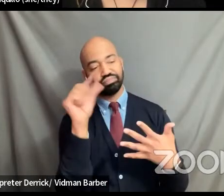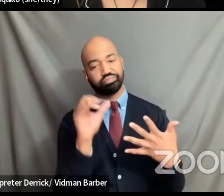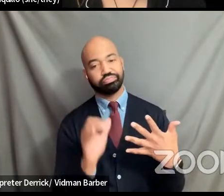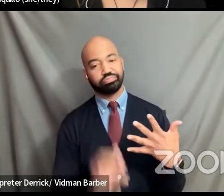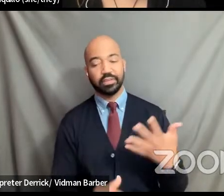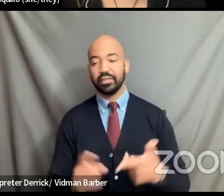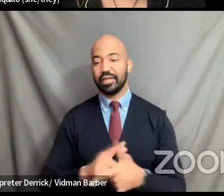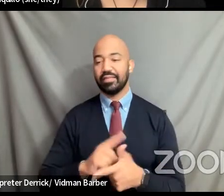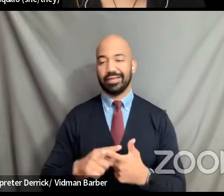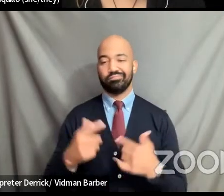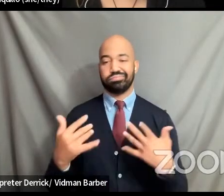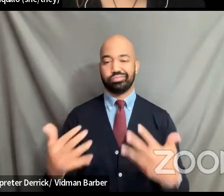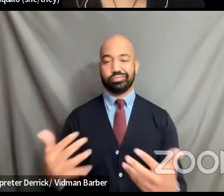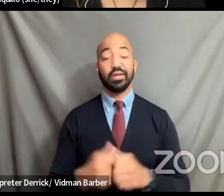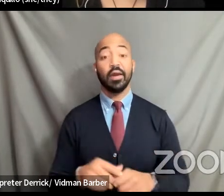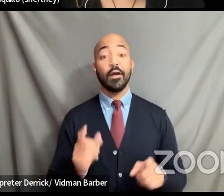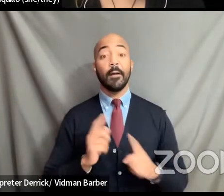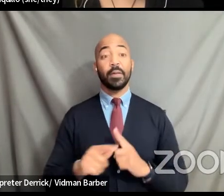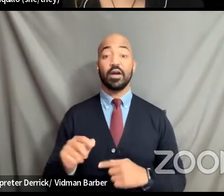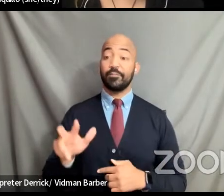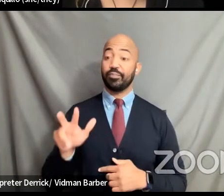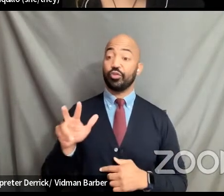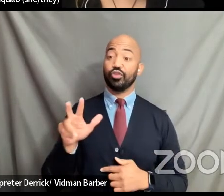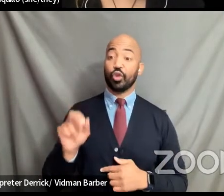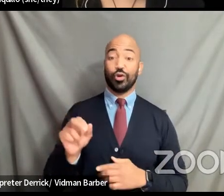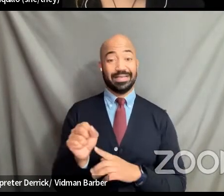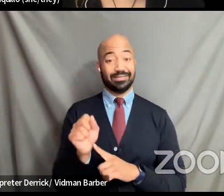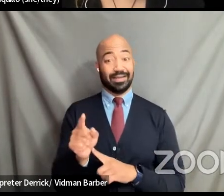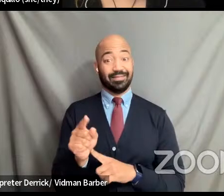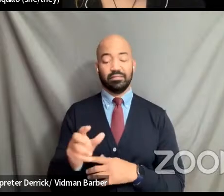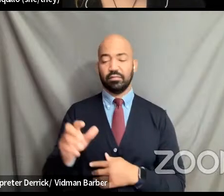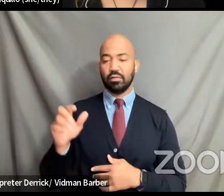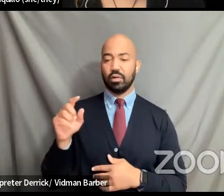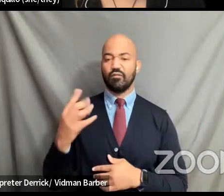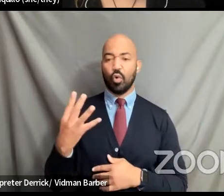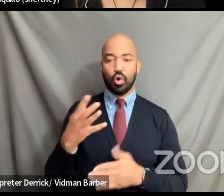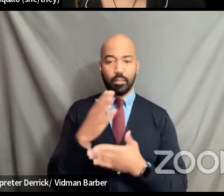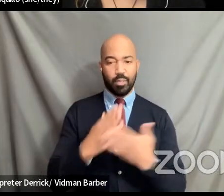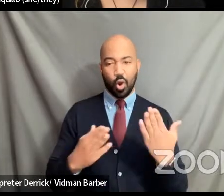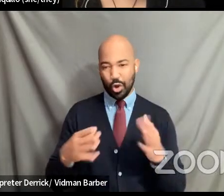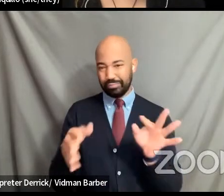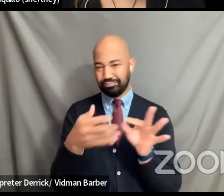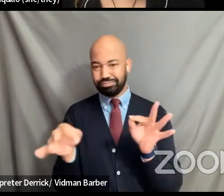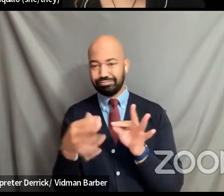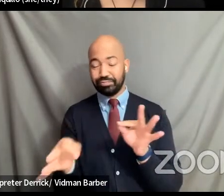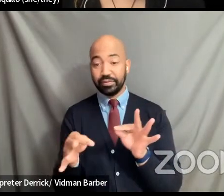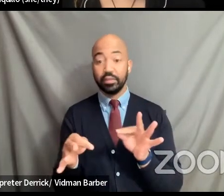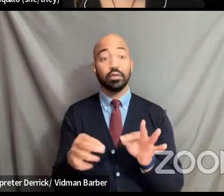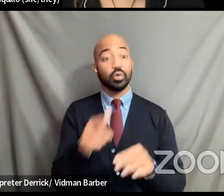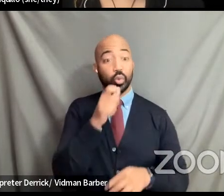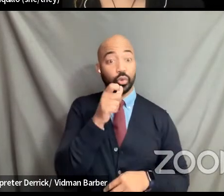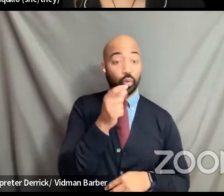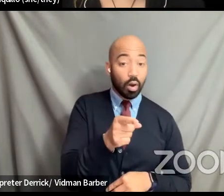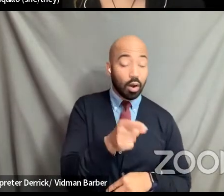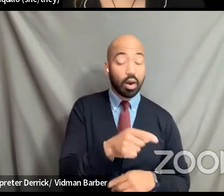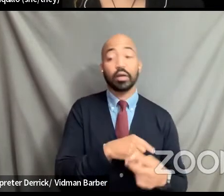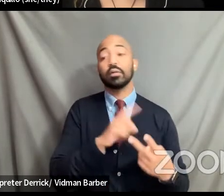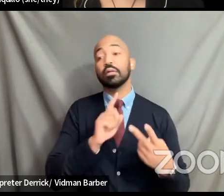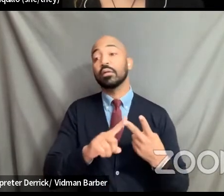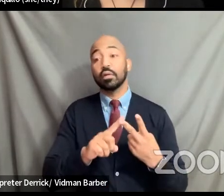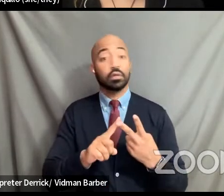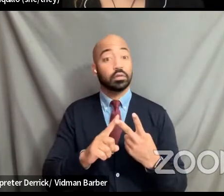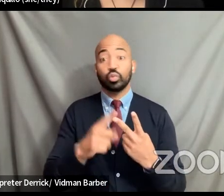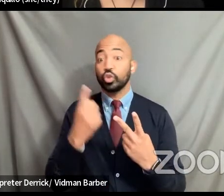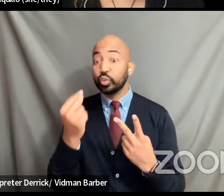that 30-second, 4-part pitch, introducing yourself, summarizing what you do, communicating a goal and having